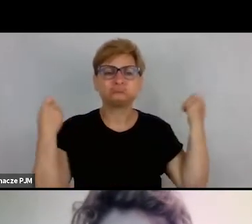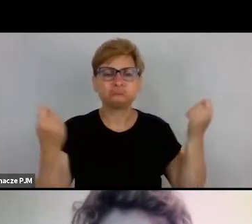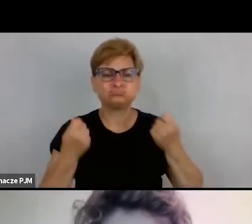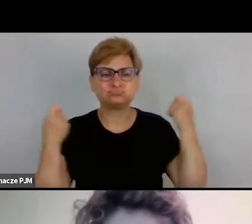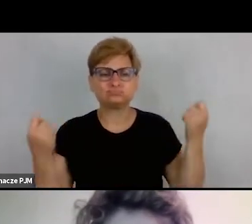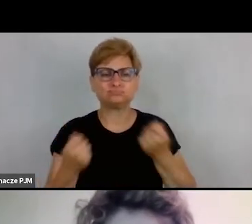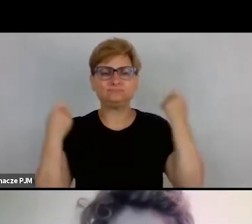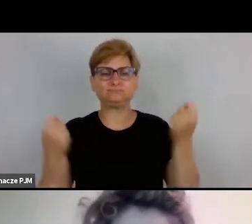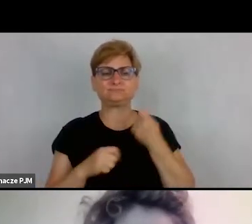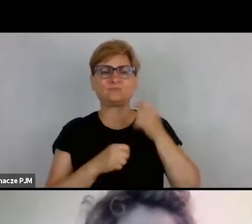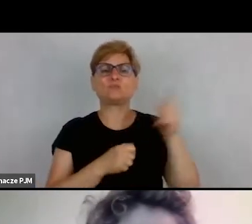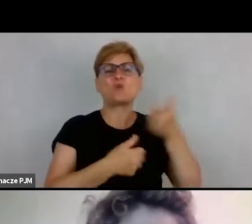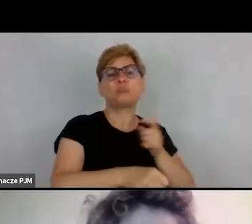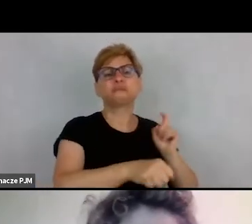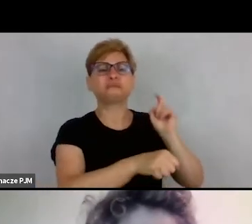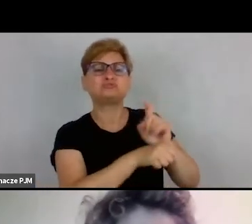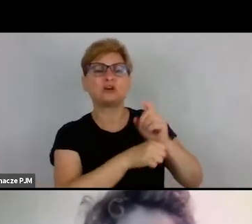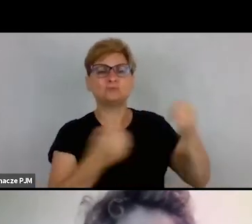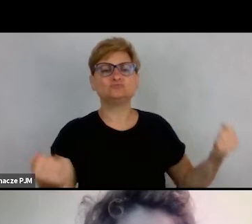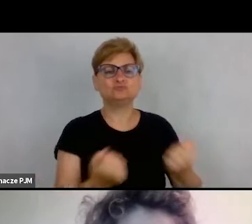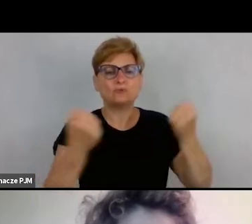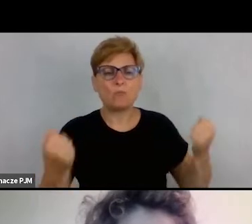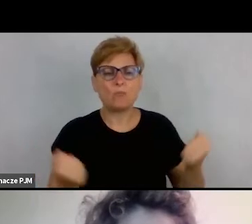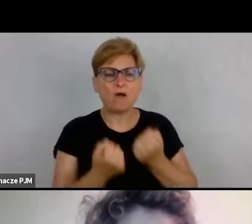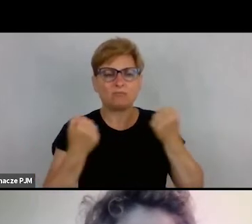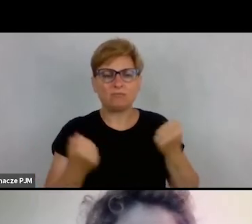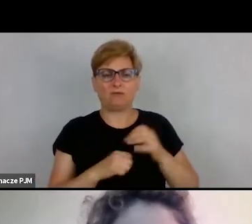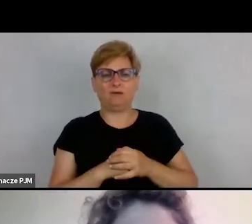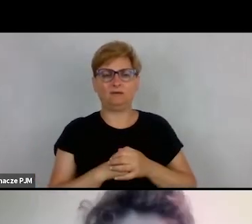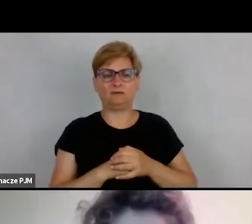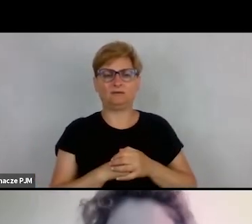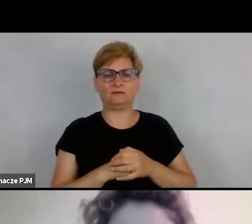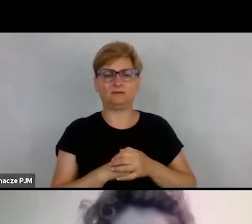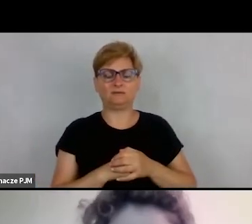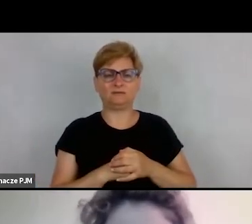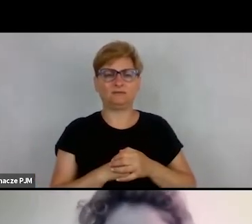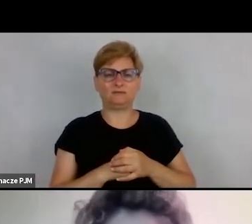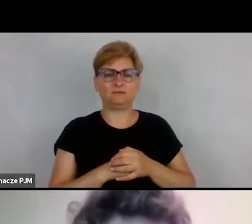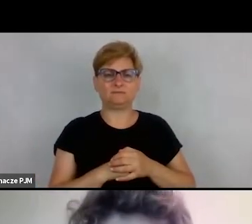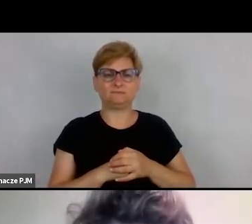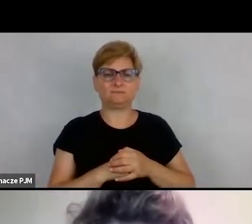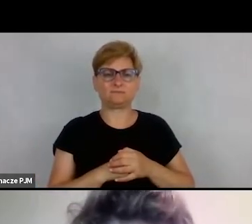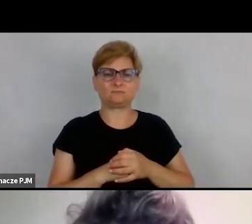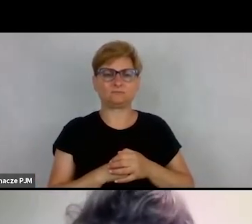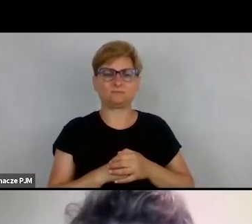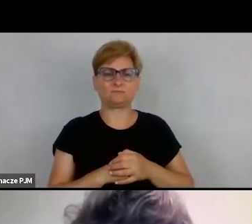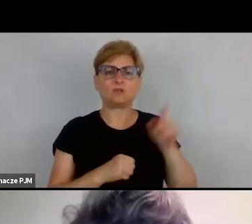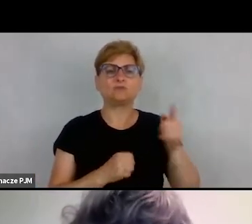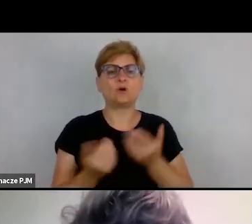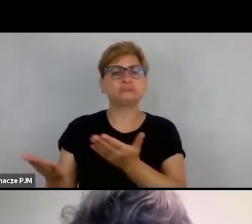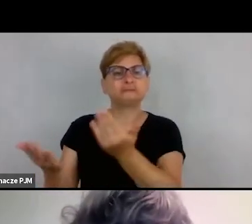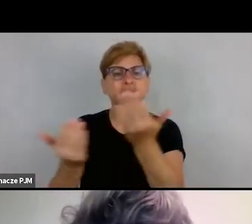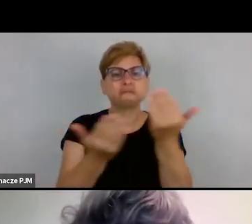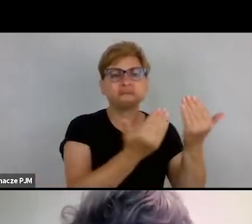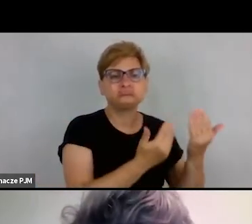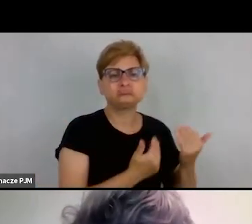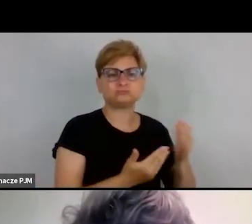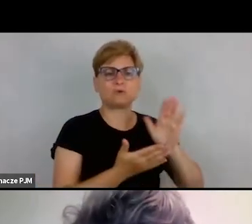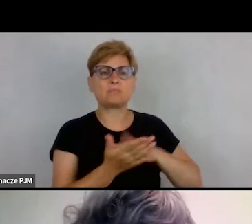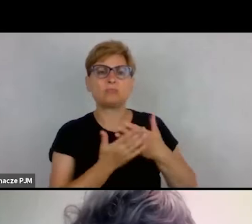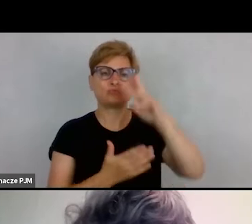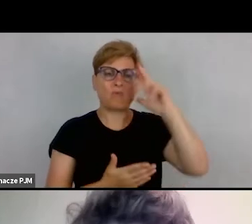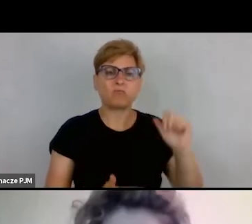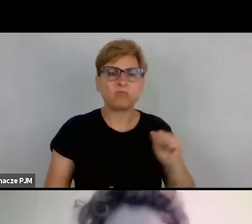to defend a fundamentally unequal and, you know, violent order here in South Africa